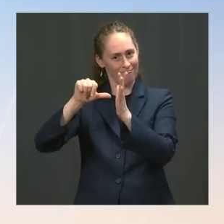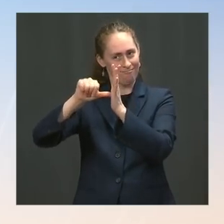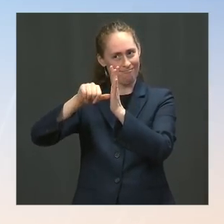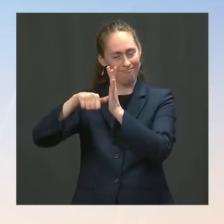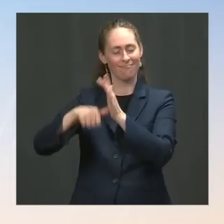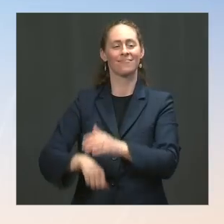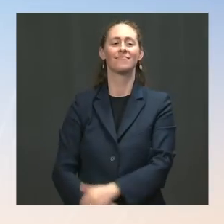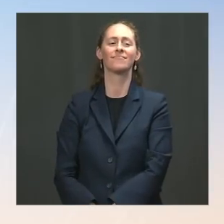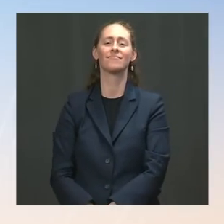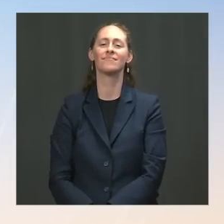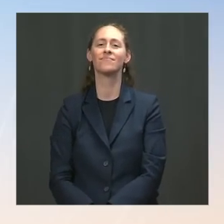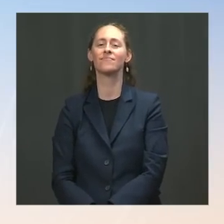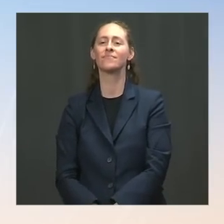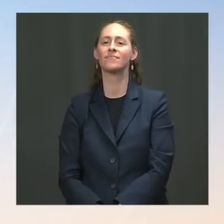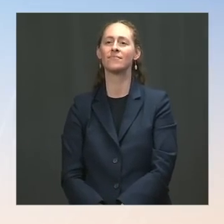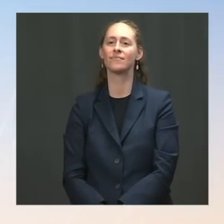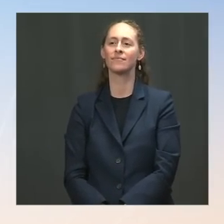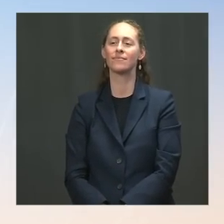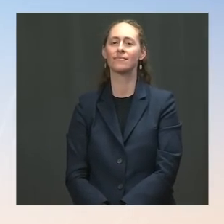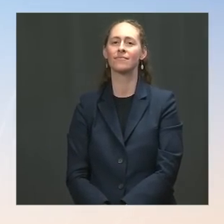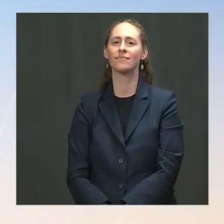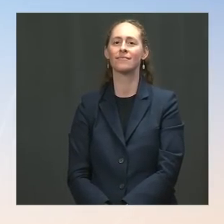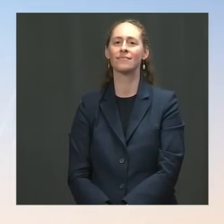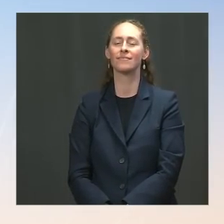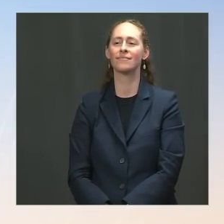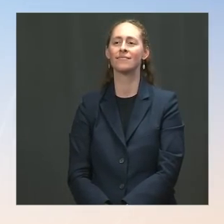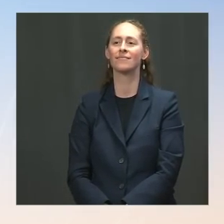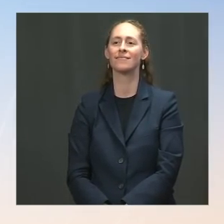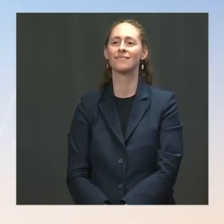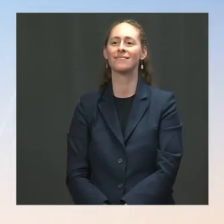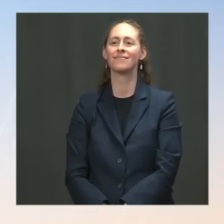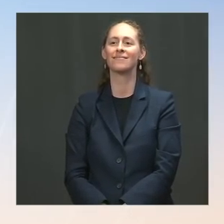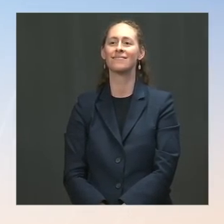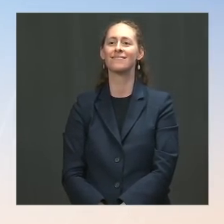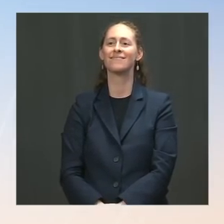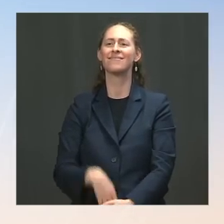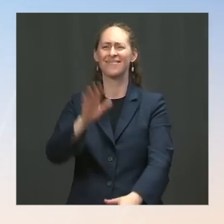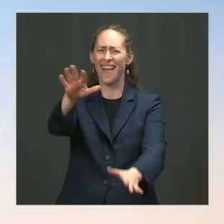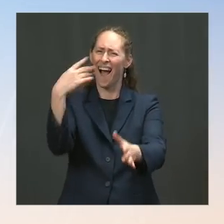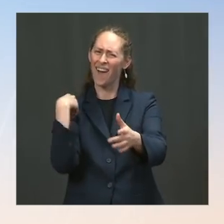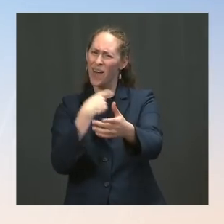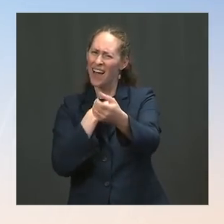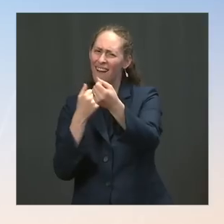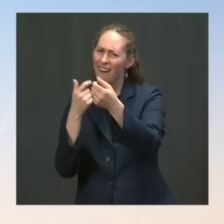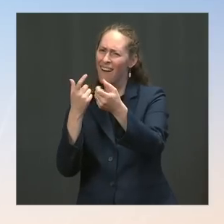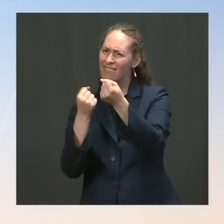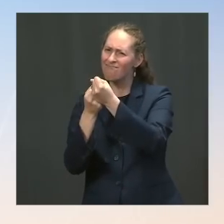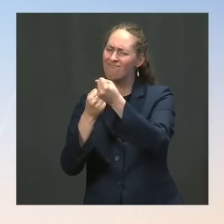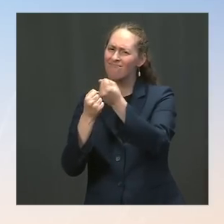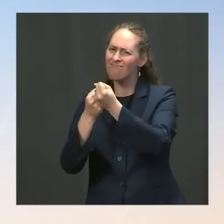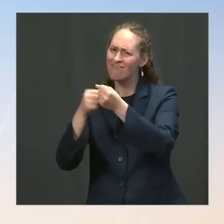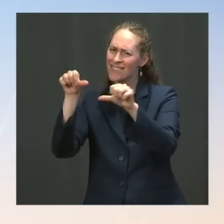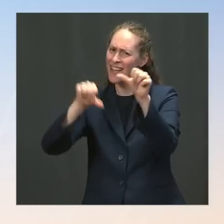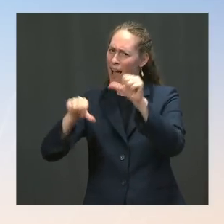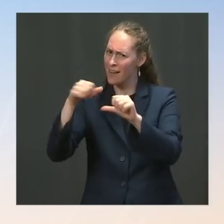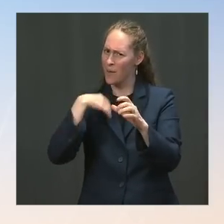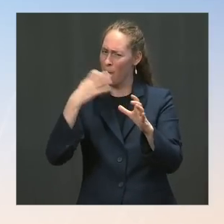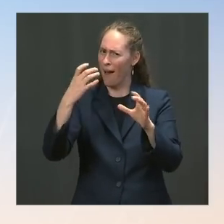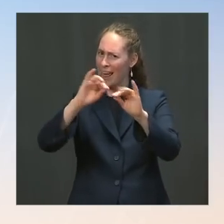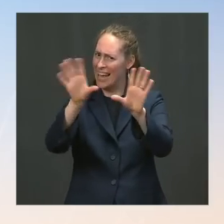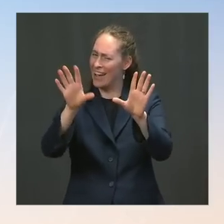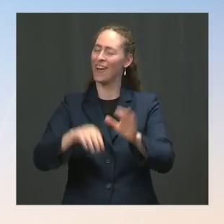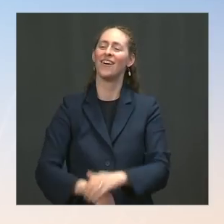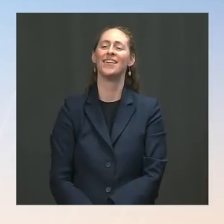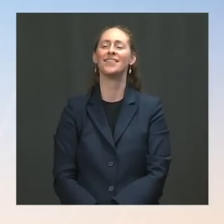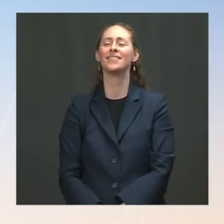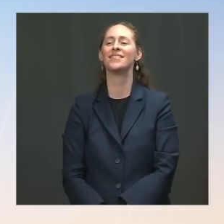Thank you, sir. We're pro-science, just in case there was confusion. Okay. Couple of items for all of you at the top. Today, the